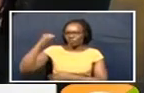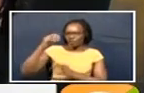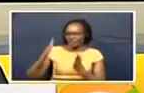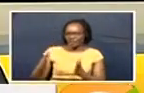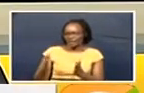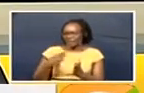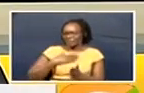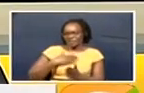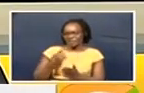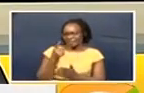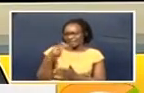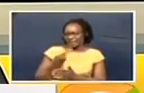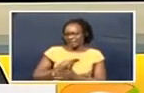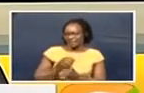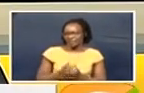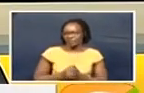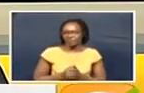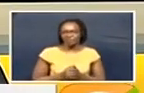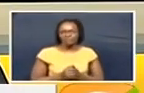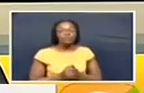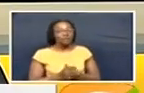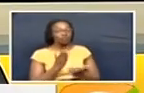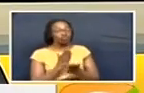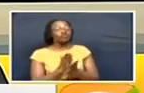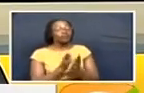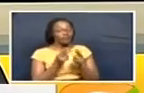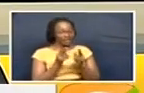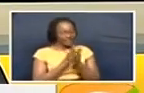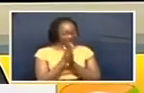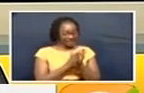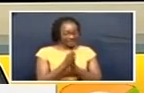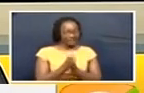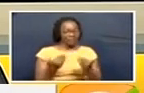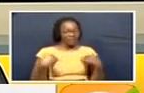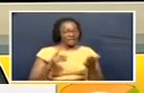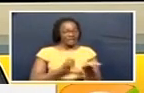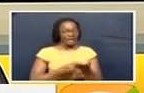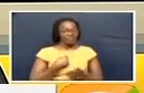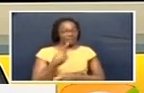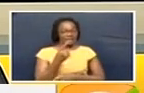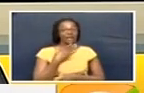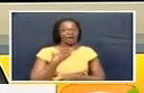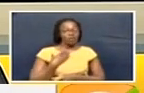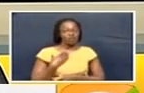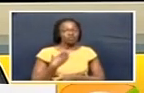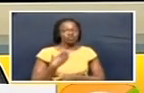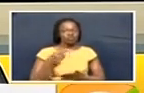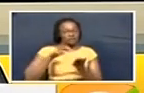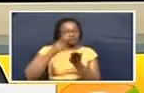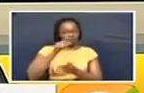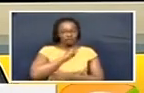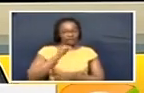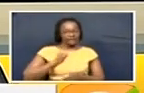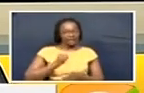us that experience. Actually, it's interesting because when I came out and said that I wanted to run for the Senate, it was